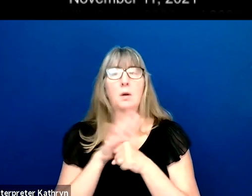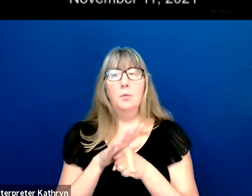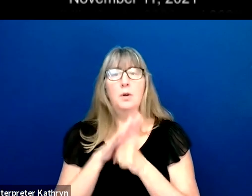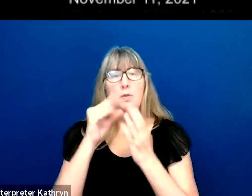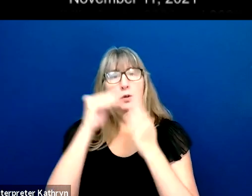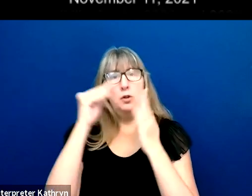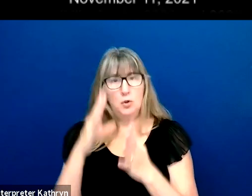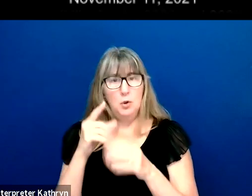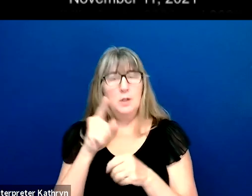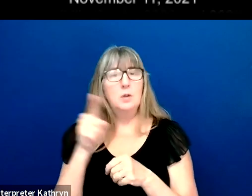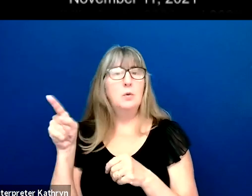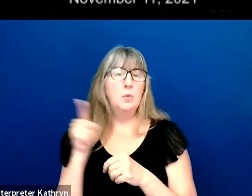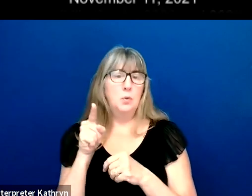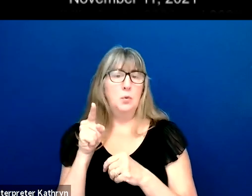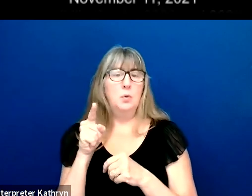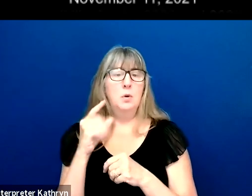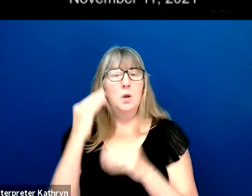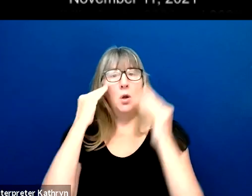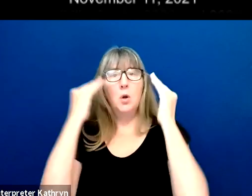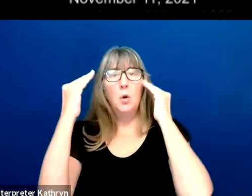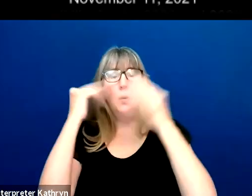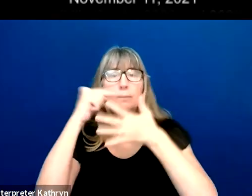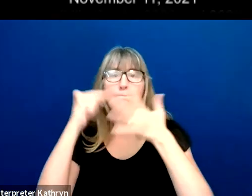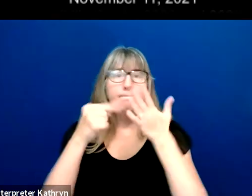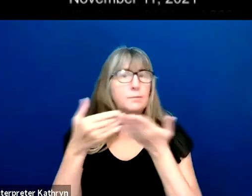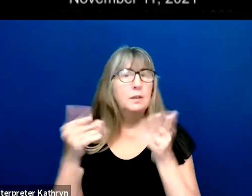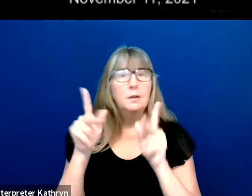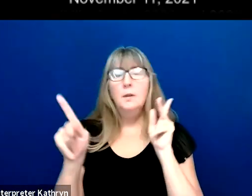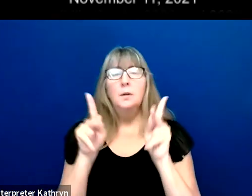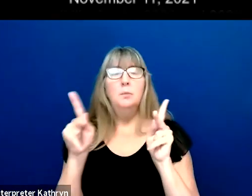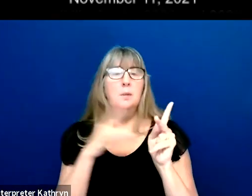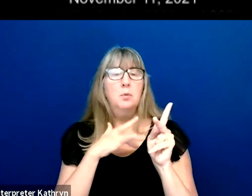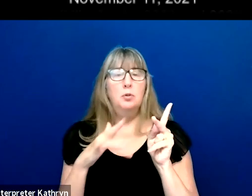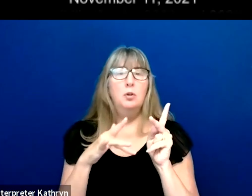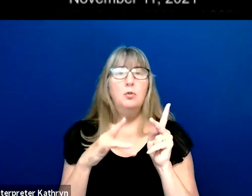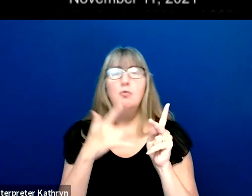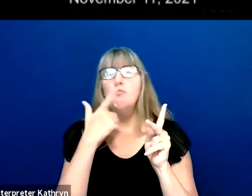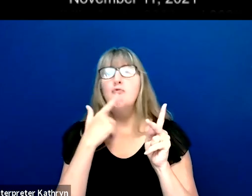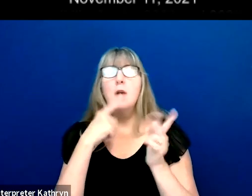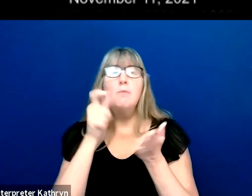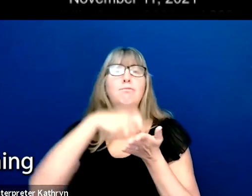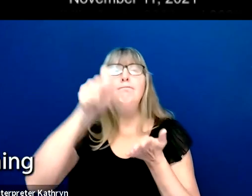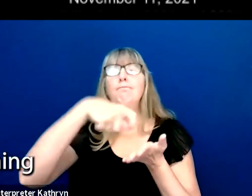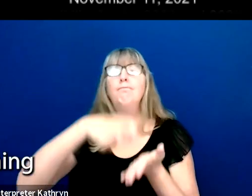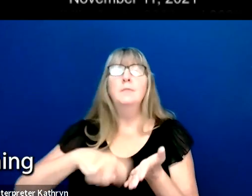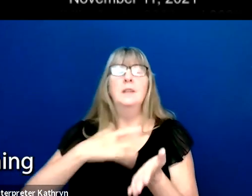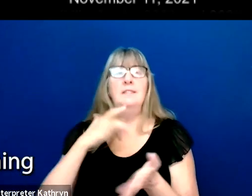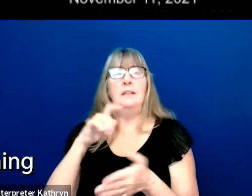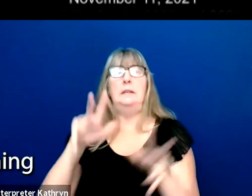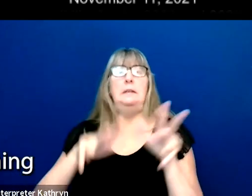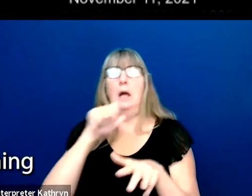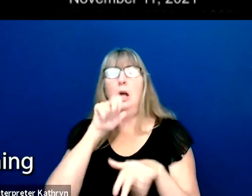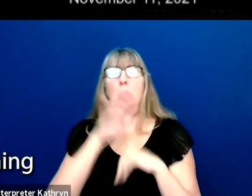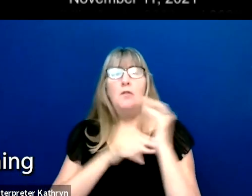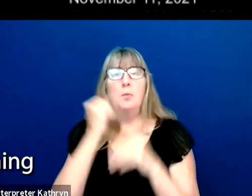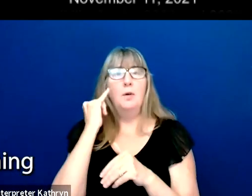to know stuff. People mark stuff up with red pen, and it sort of feels really uncomfortable if you don't have the right answer